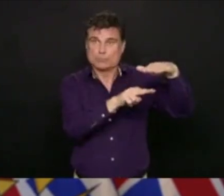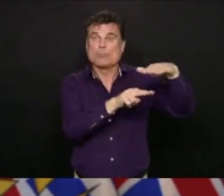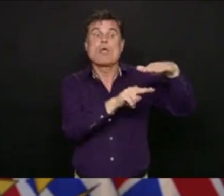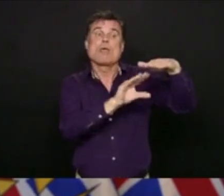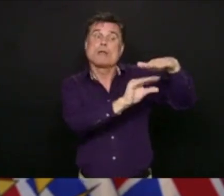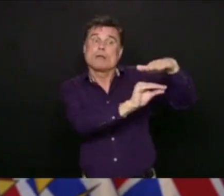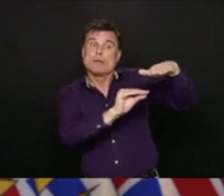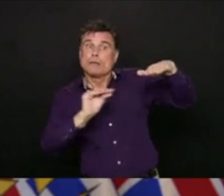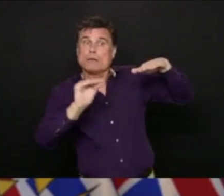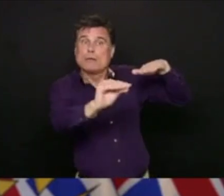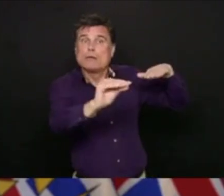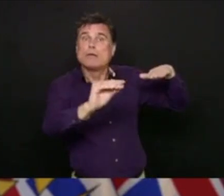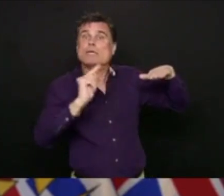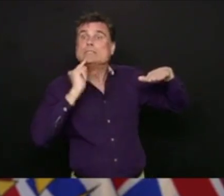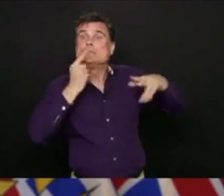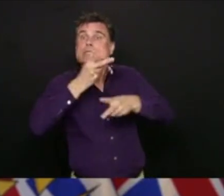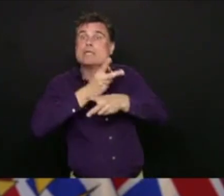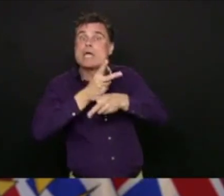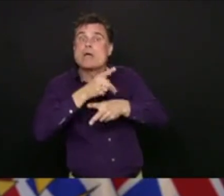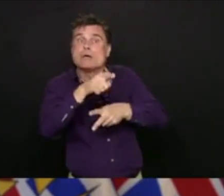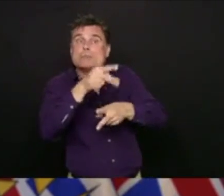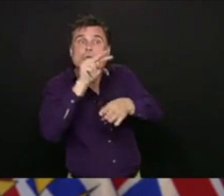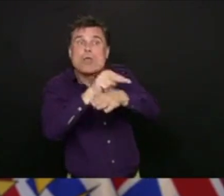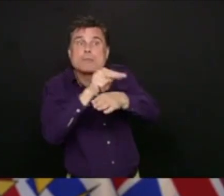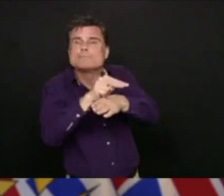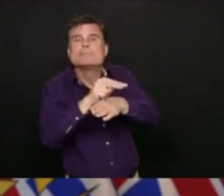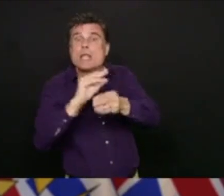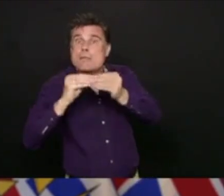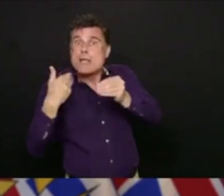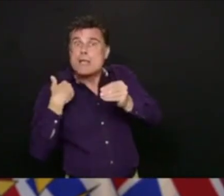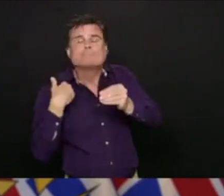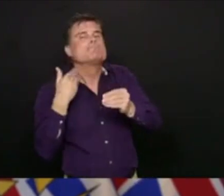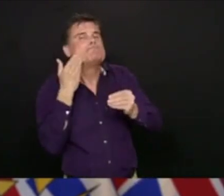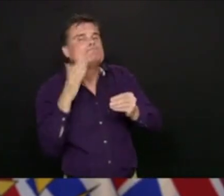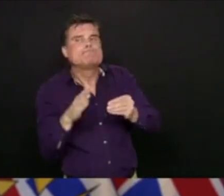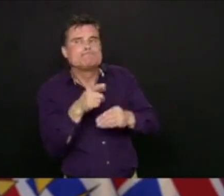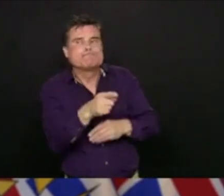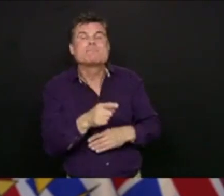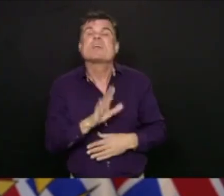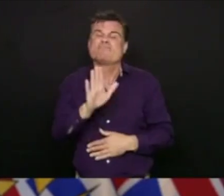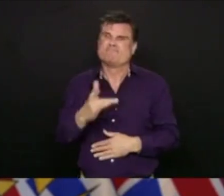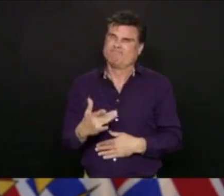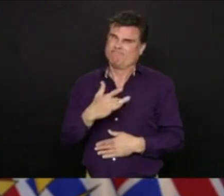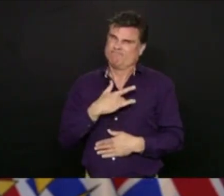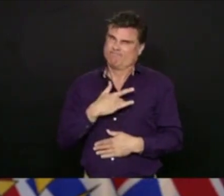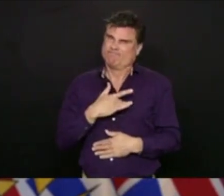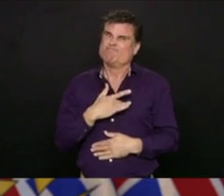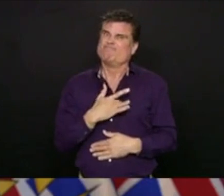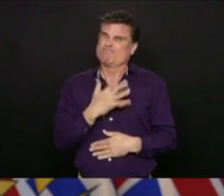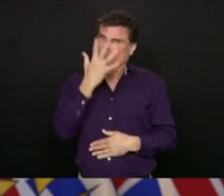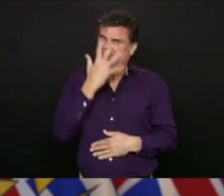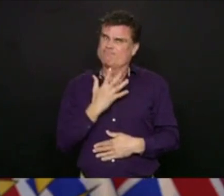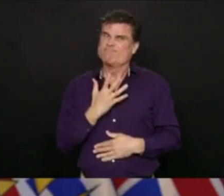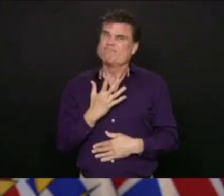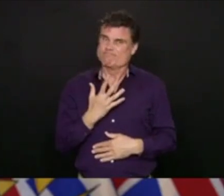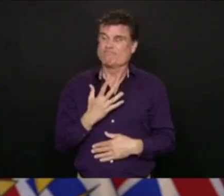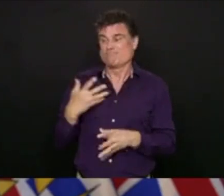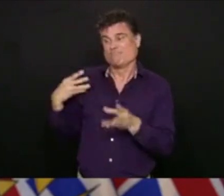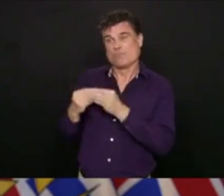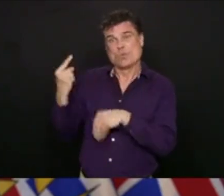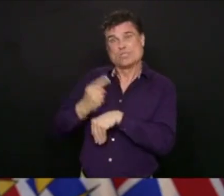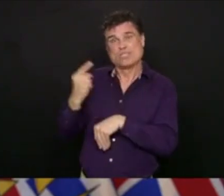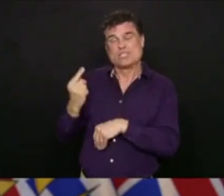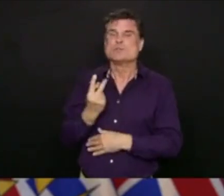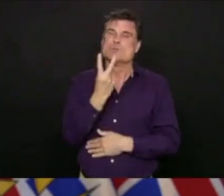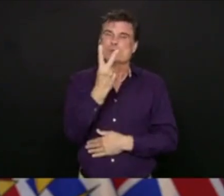Unfortunately, we have an additional 2 deaths to report today, bringing the total number of people in British Columbia who have died